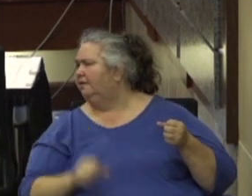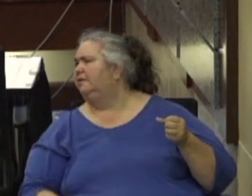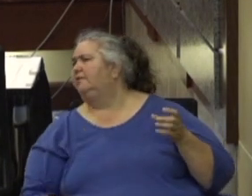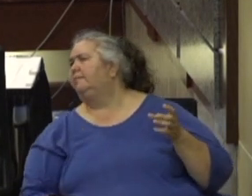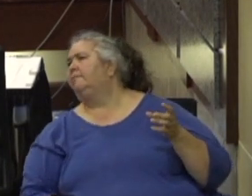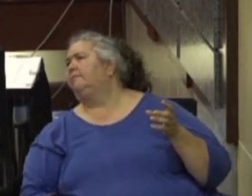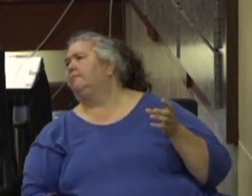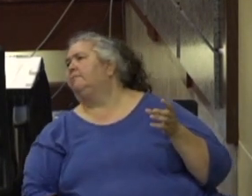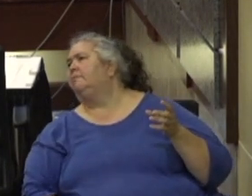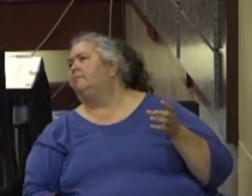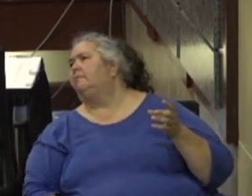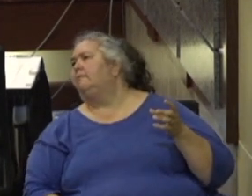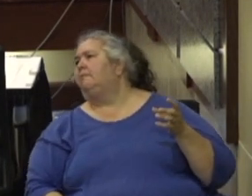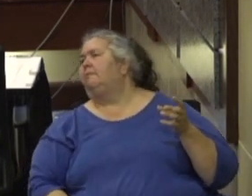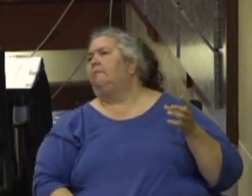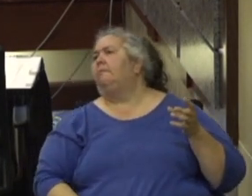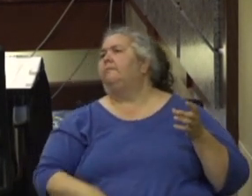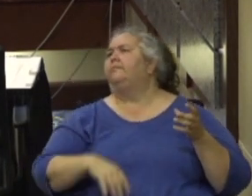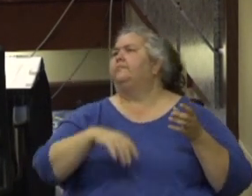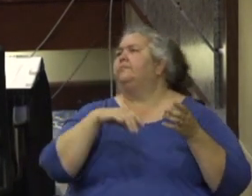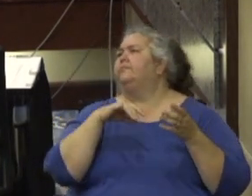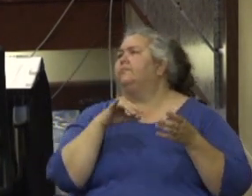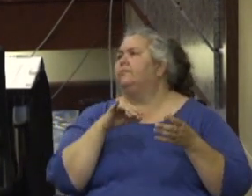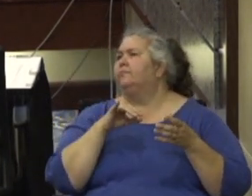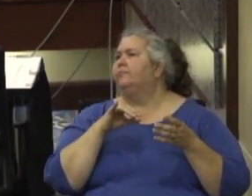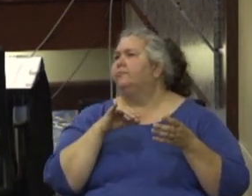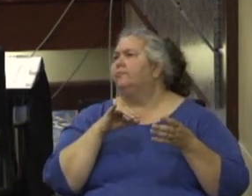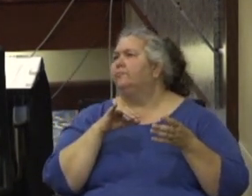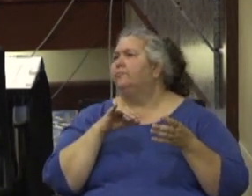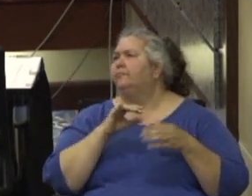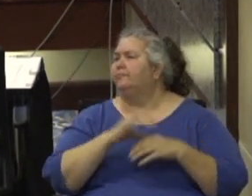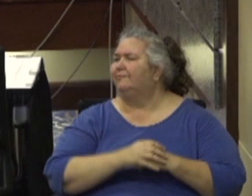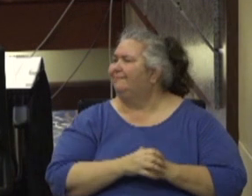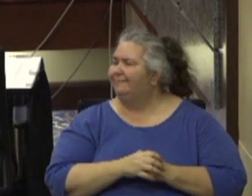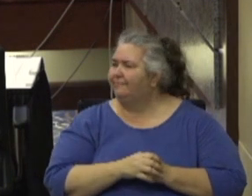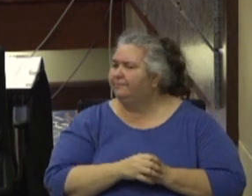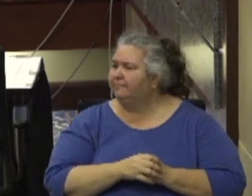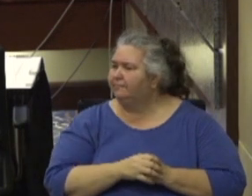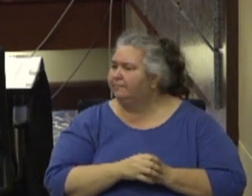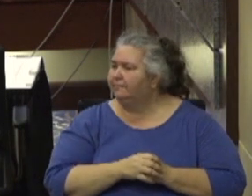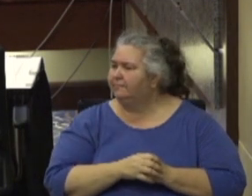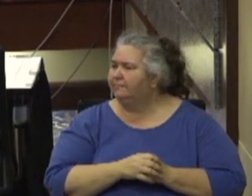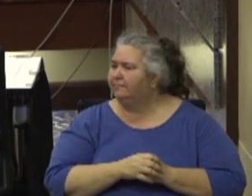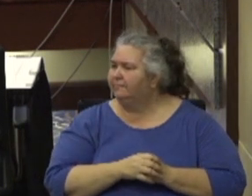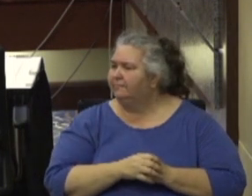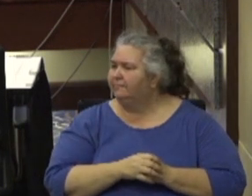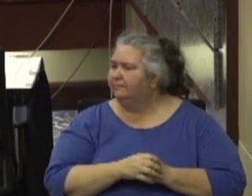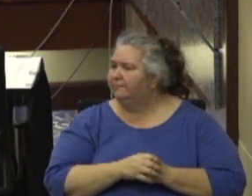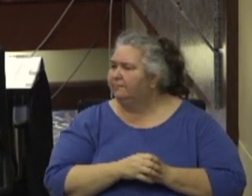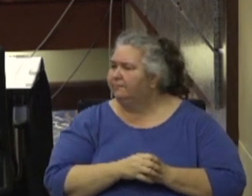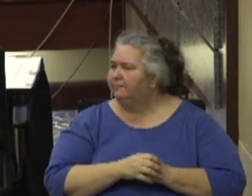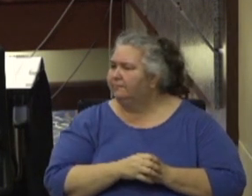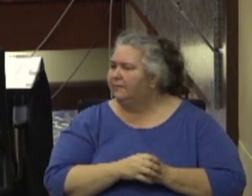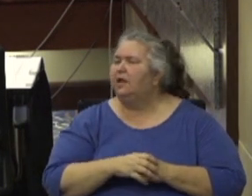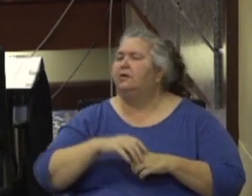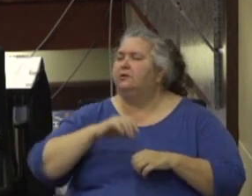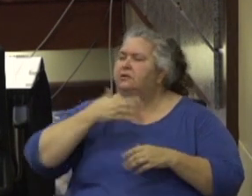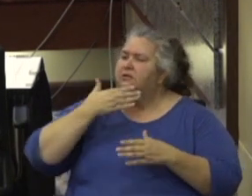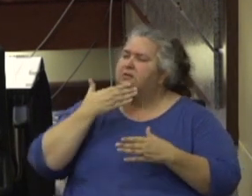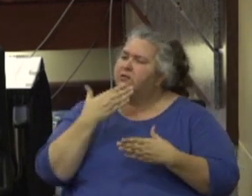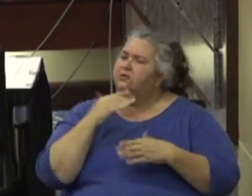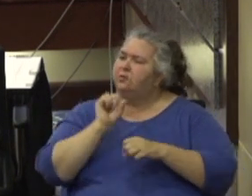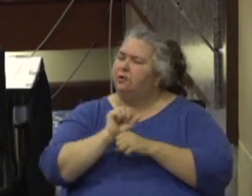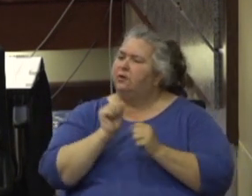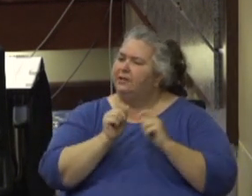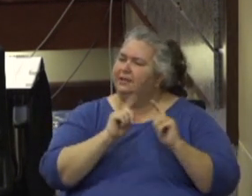wishes out of the way. But the short presentation that Sarah and I will have here today covers the work and the goals of our team, the